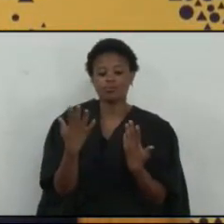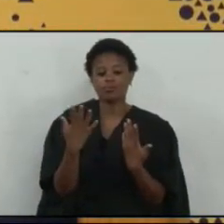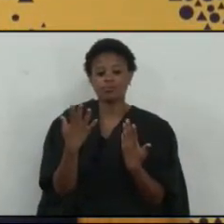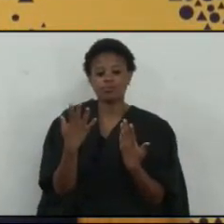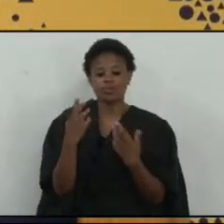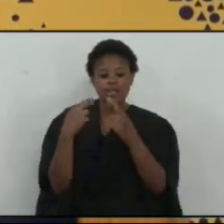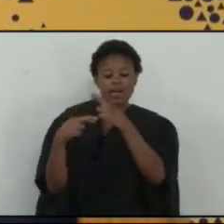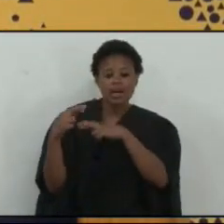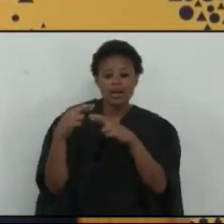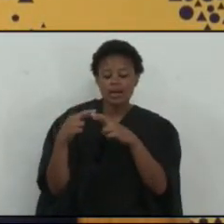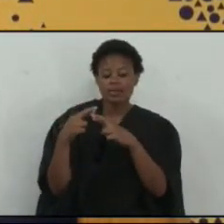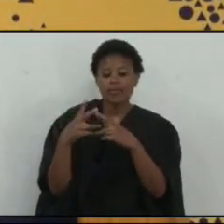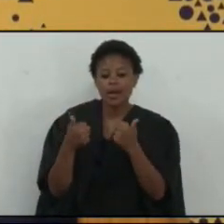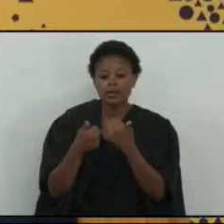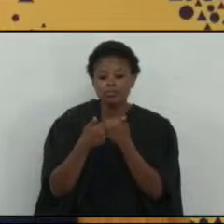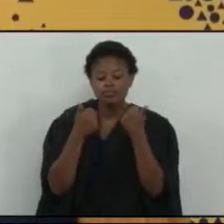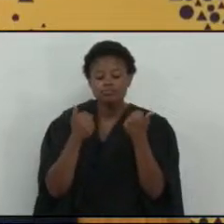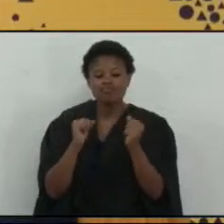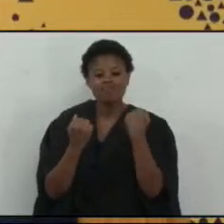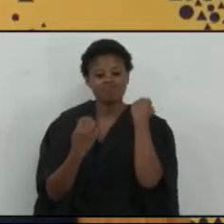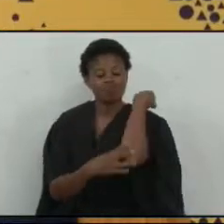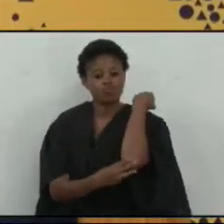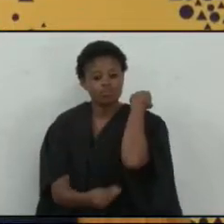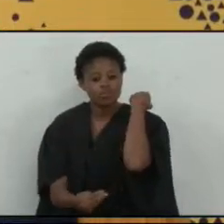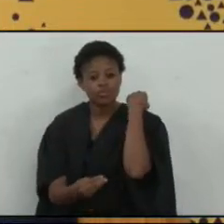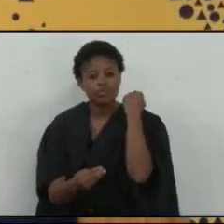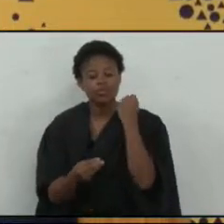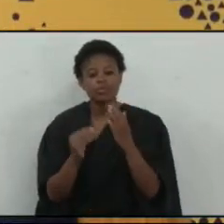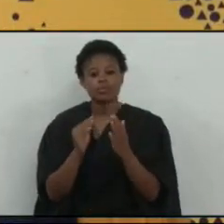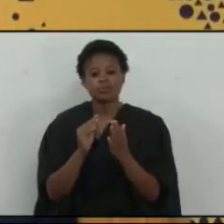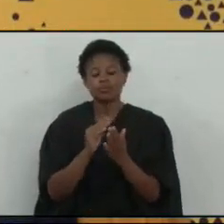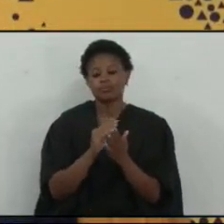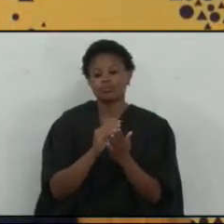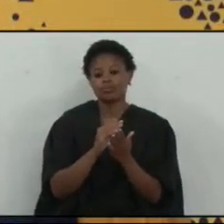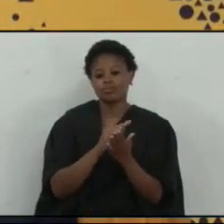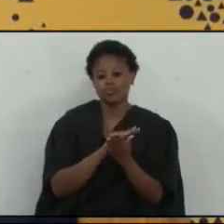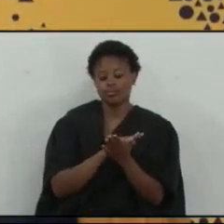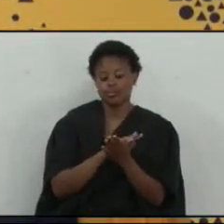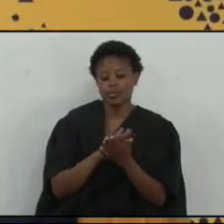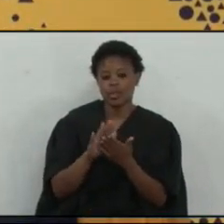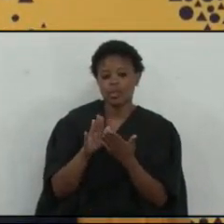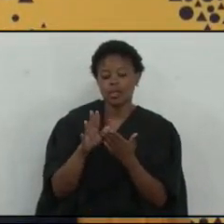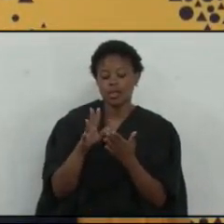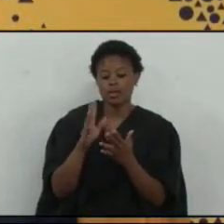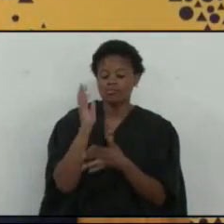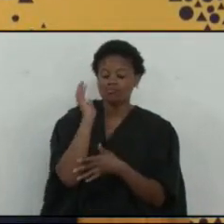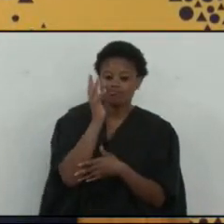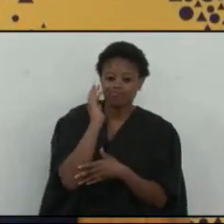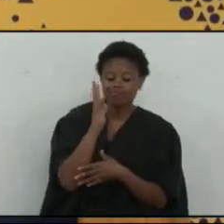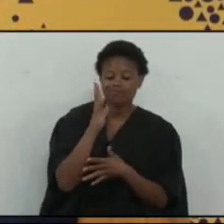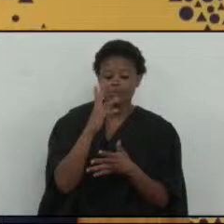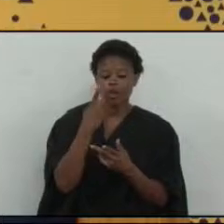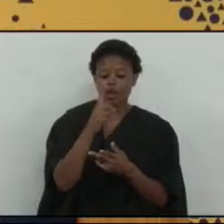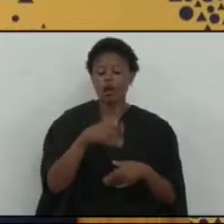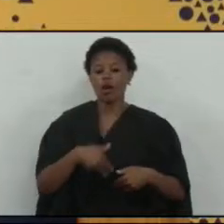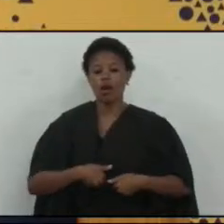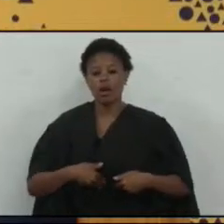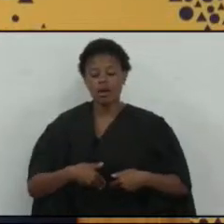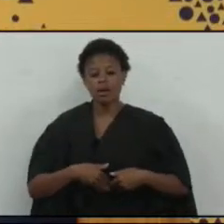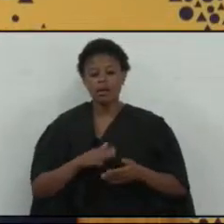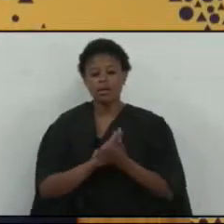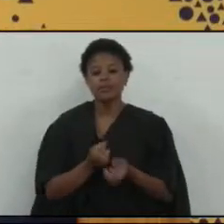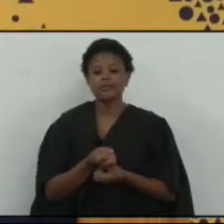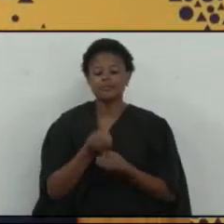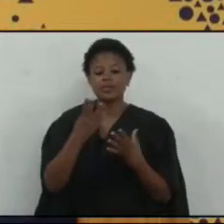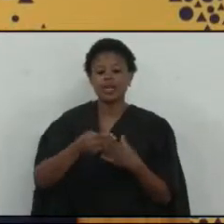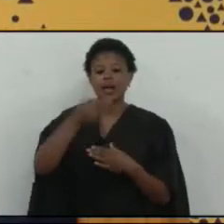unfortunately reversal of the gains made in poverty eradication, in addressing hunger and providing